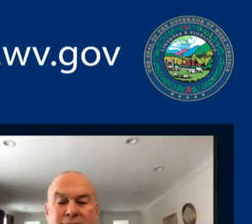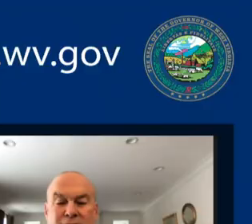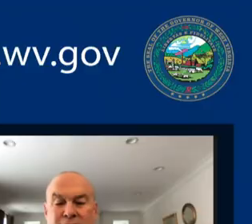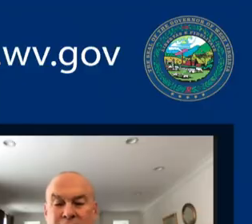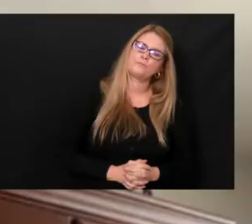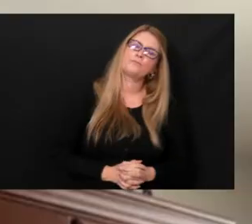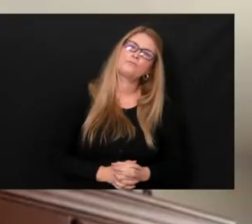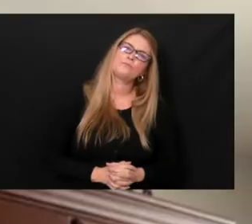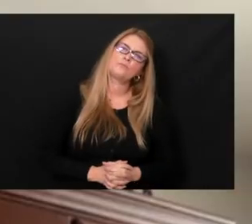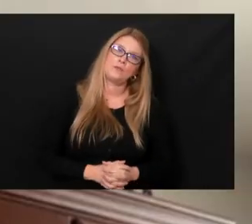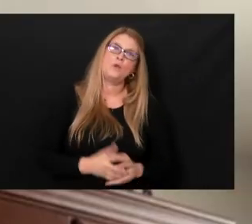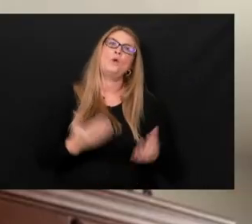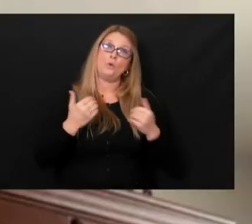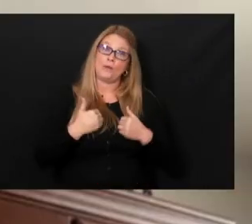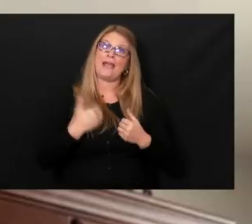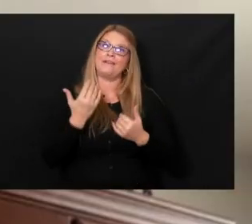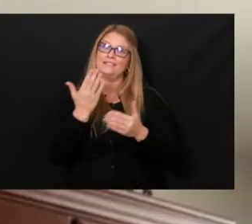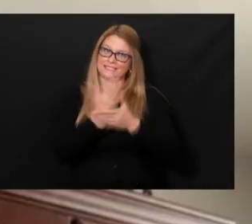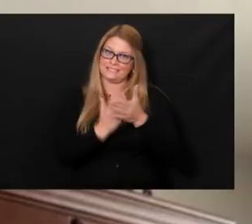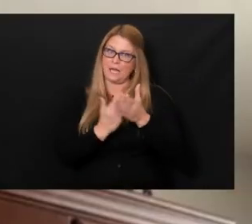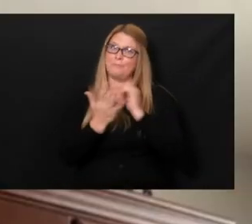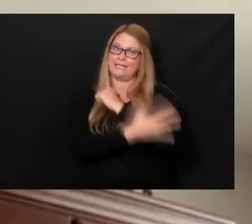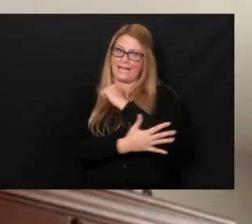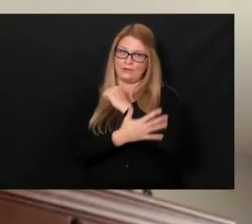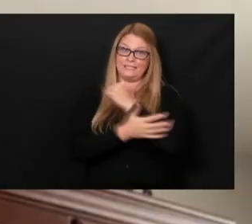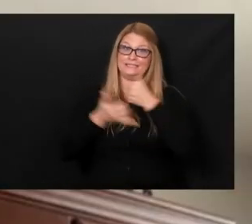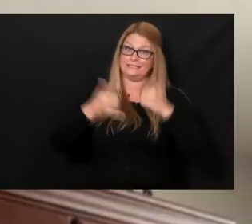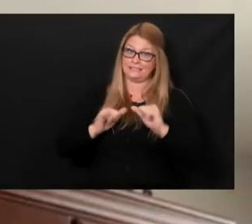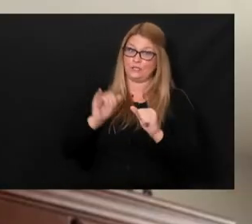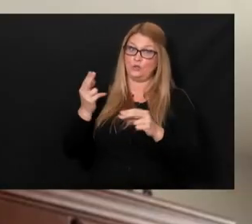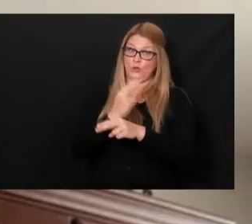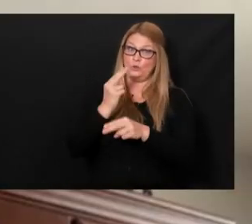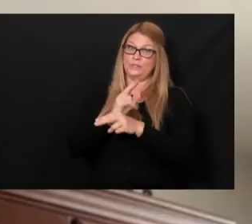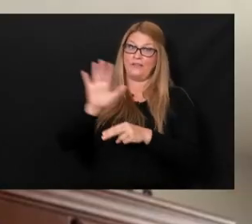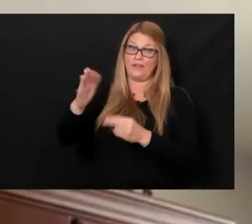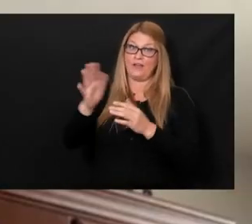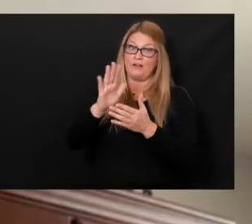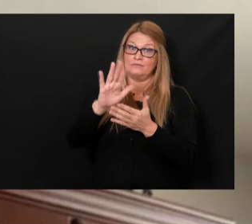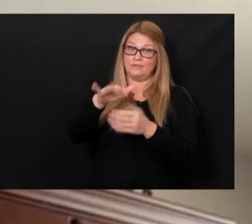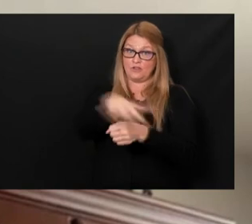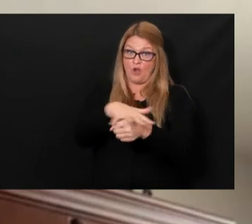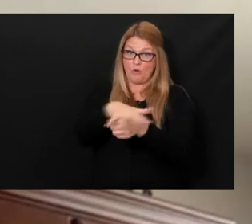we do have counties that are still using their local list